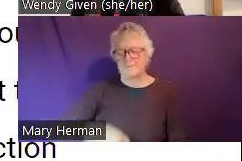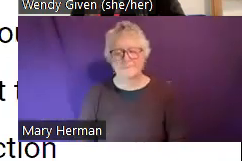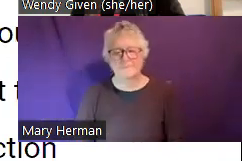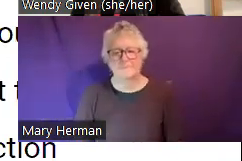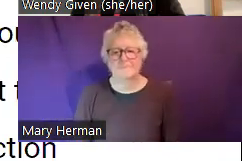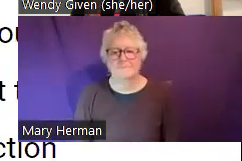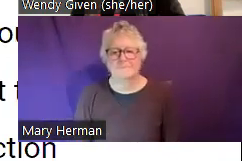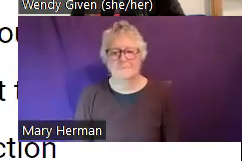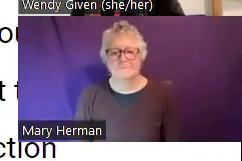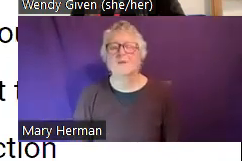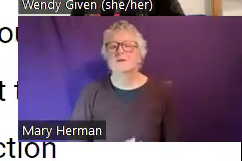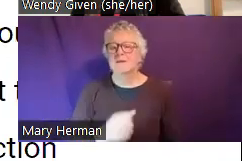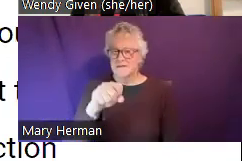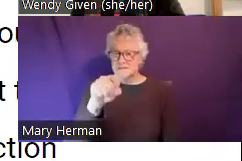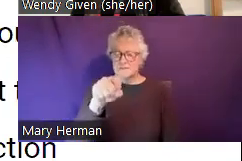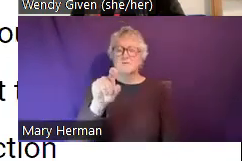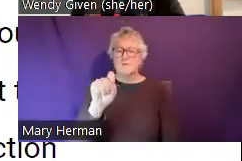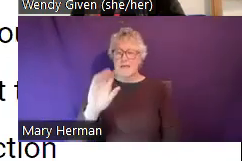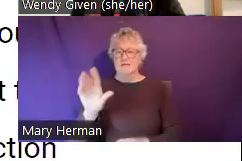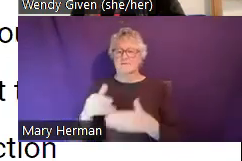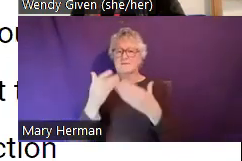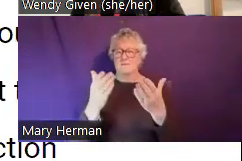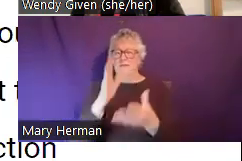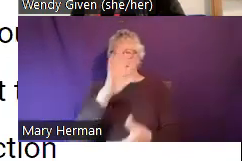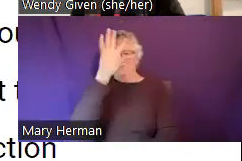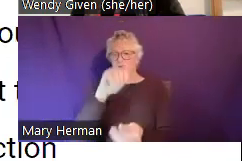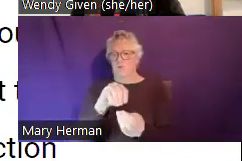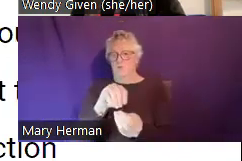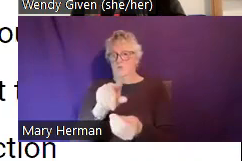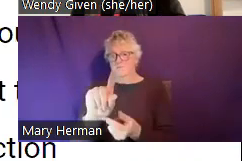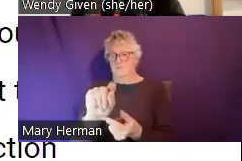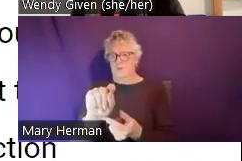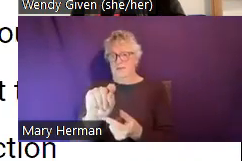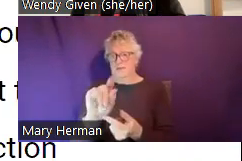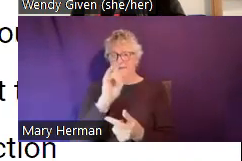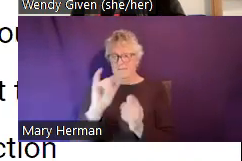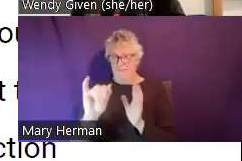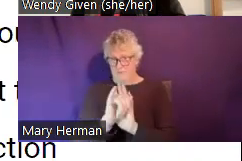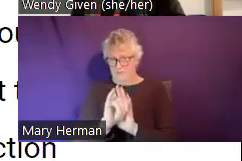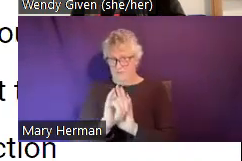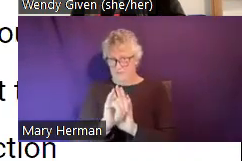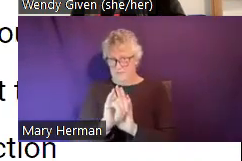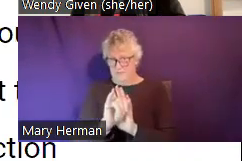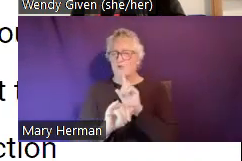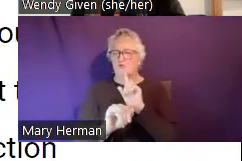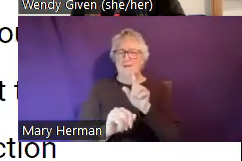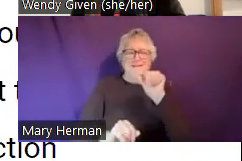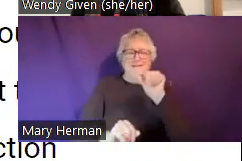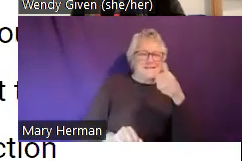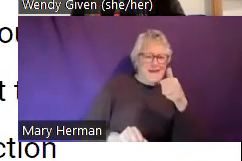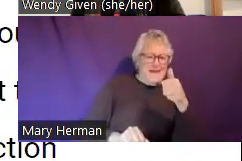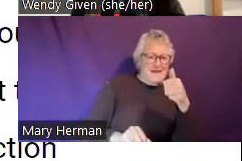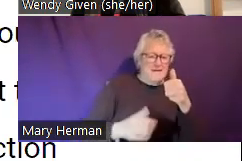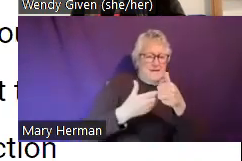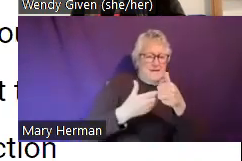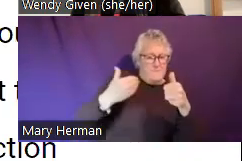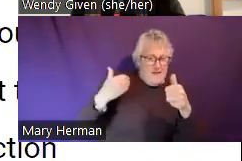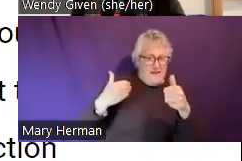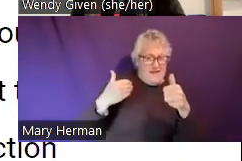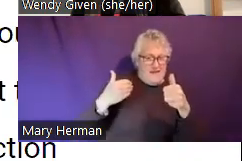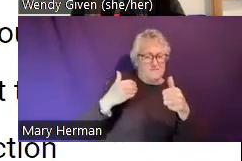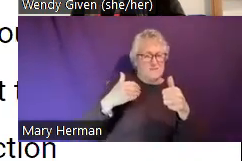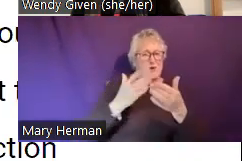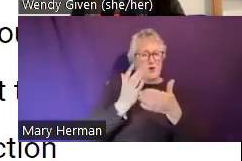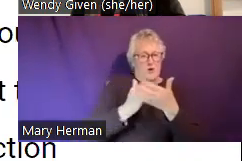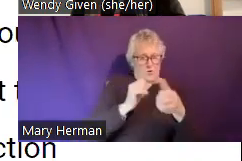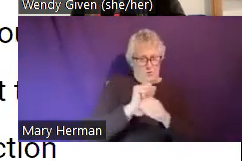Yes, so you can submit a total of 20 images. It's really 10 past artworks, and then